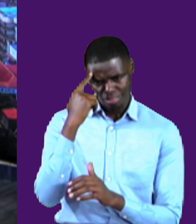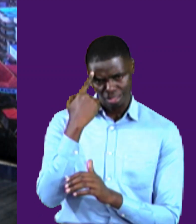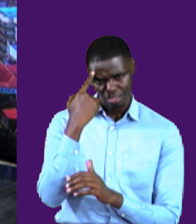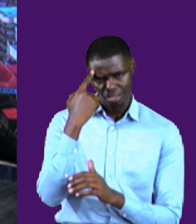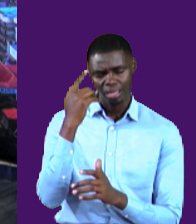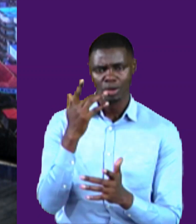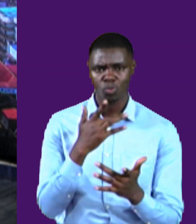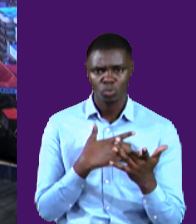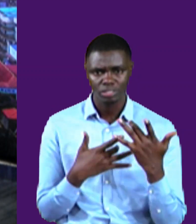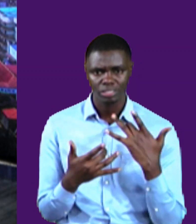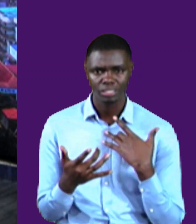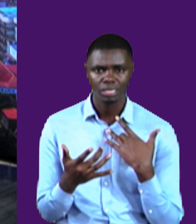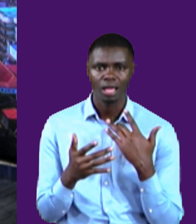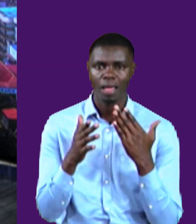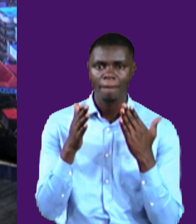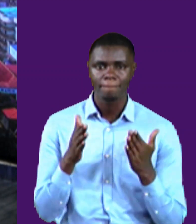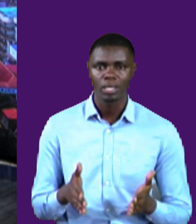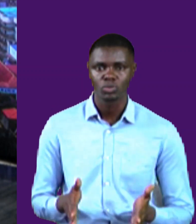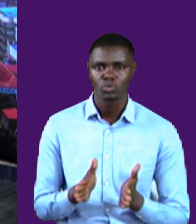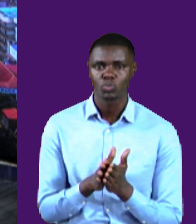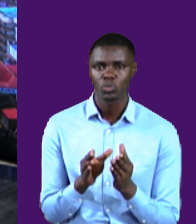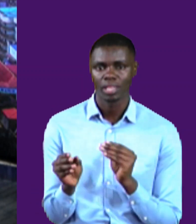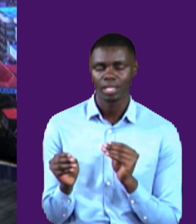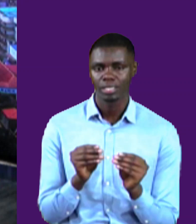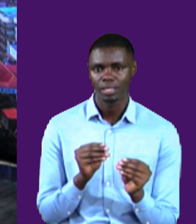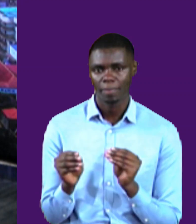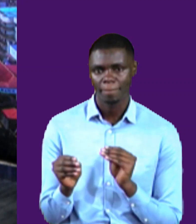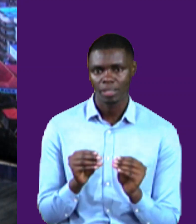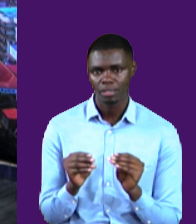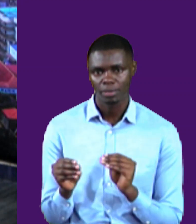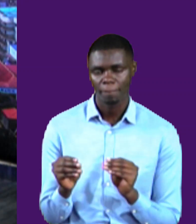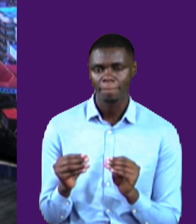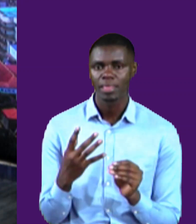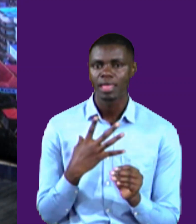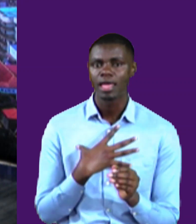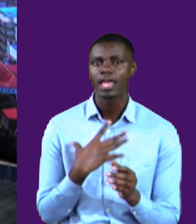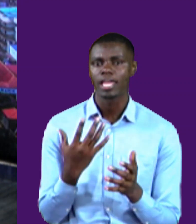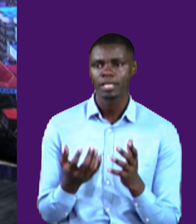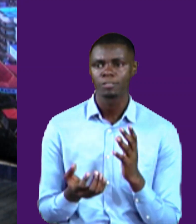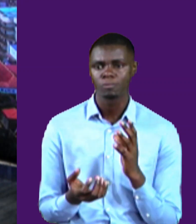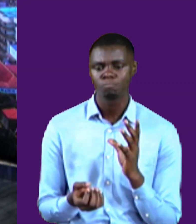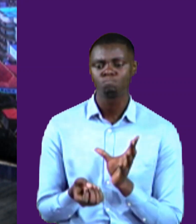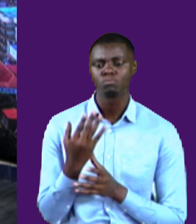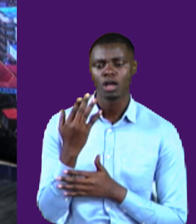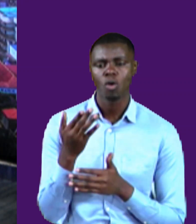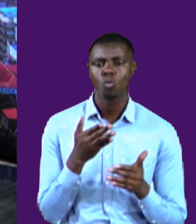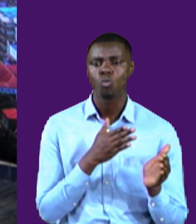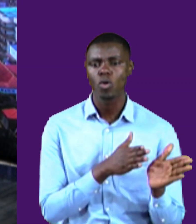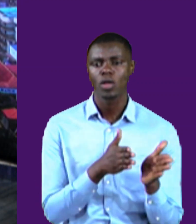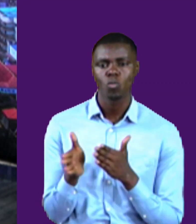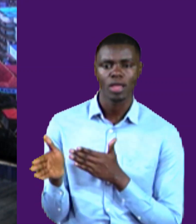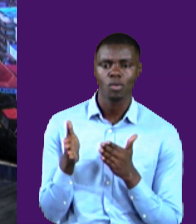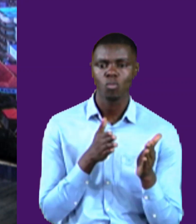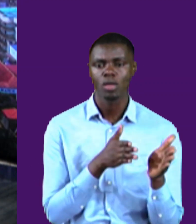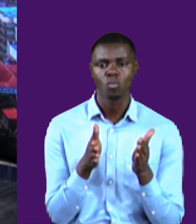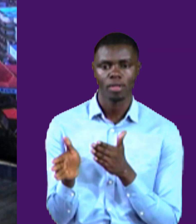and considering persons with disabilities and come up with ways that